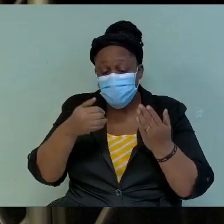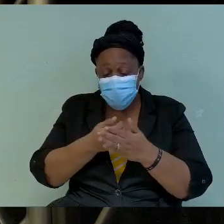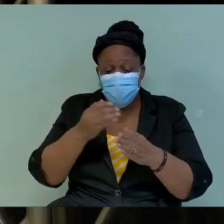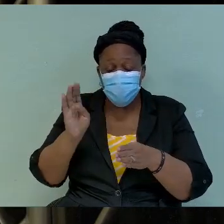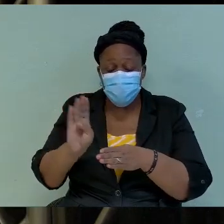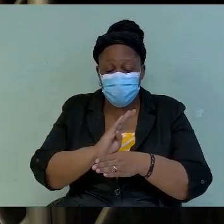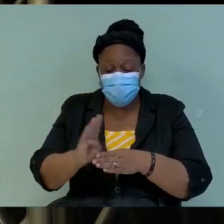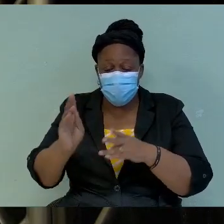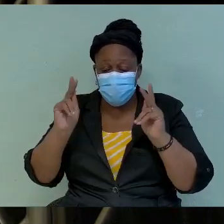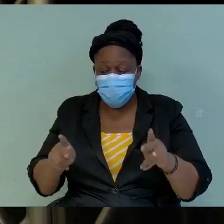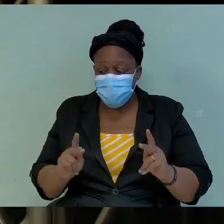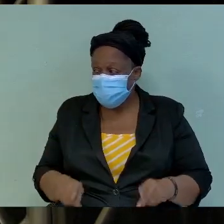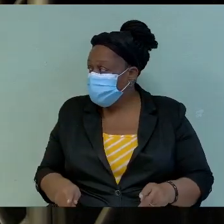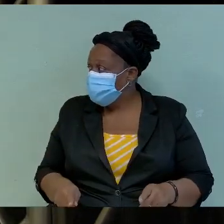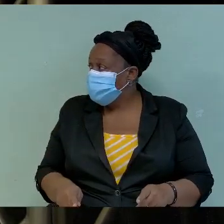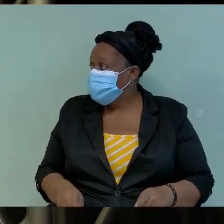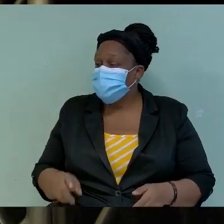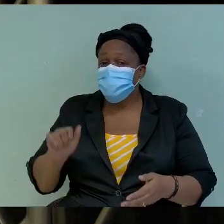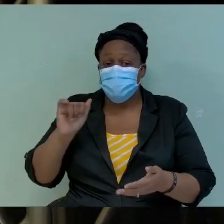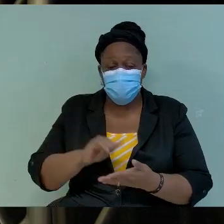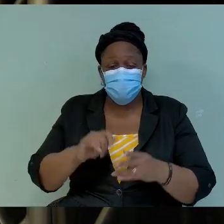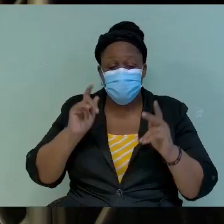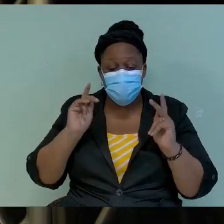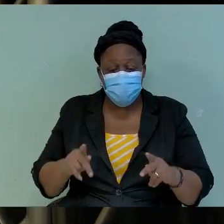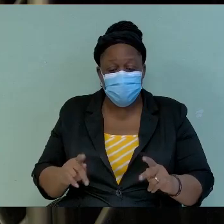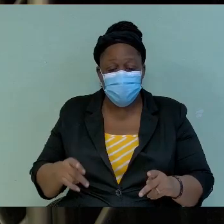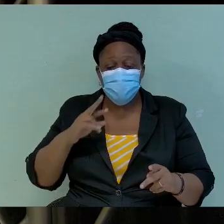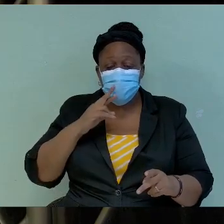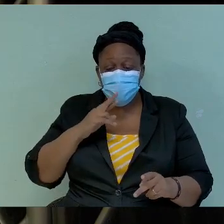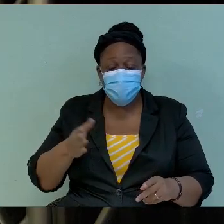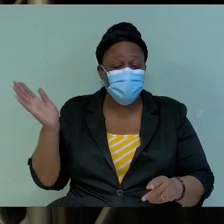enterprises, that they will be evaluating